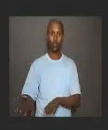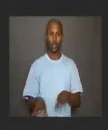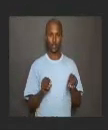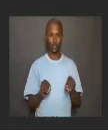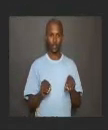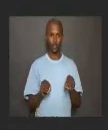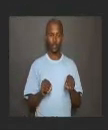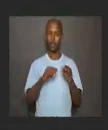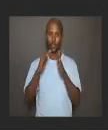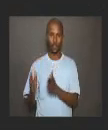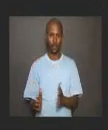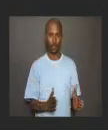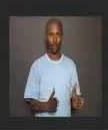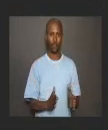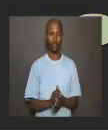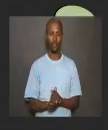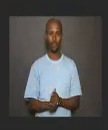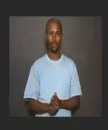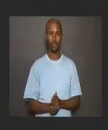Students, let's get ready.